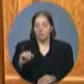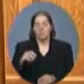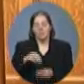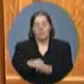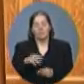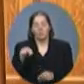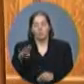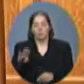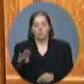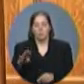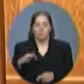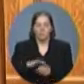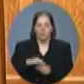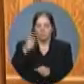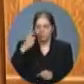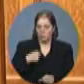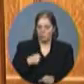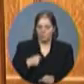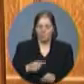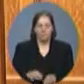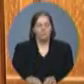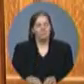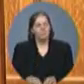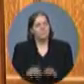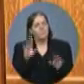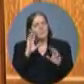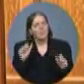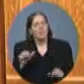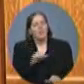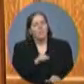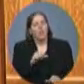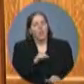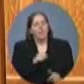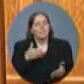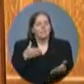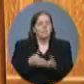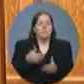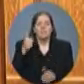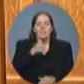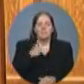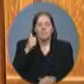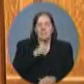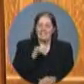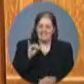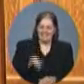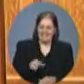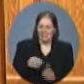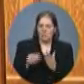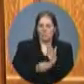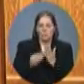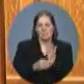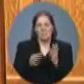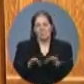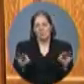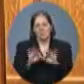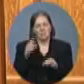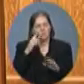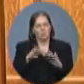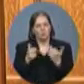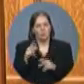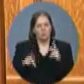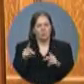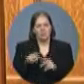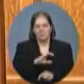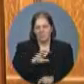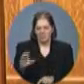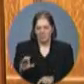Mr. Speaker, violence against women is an important issue for all Canadians. This government has taken concrete steps